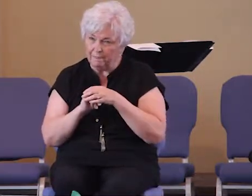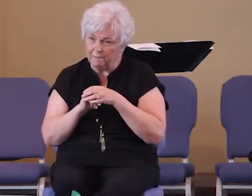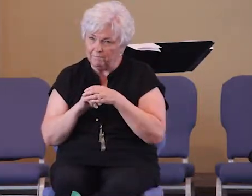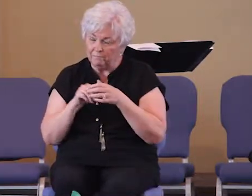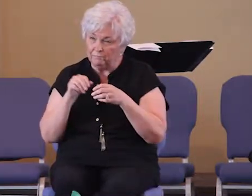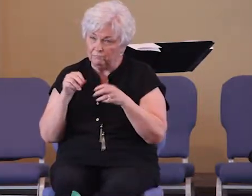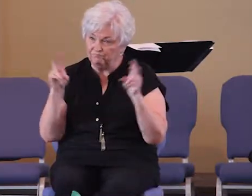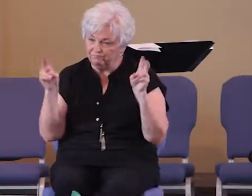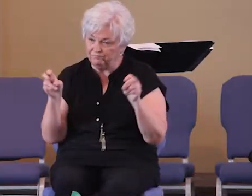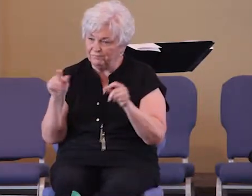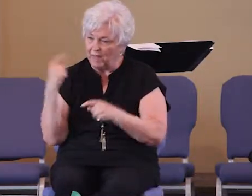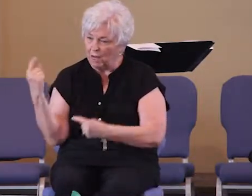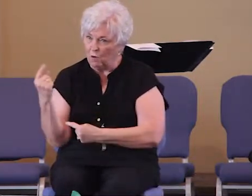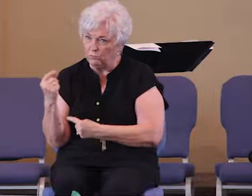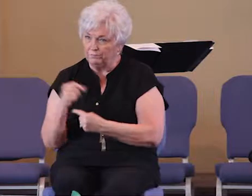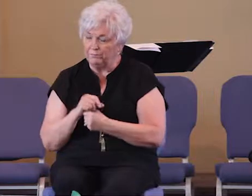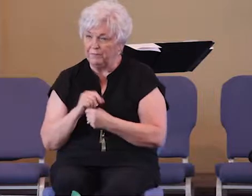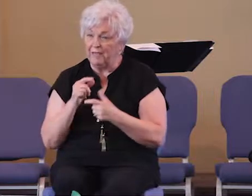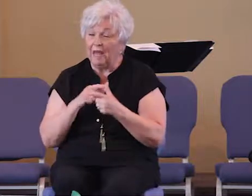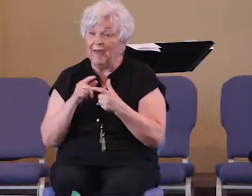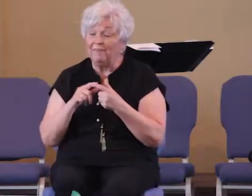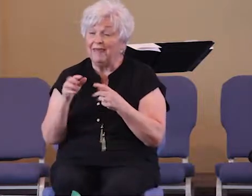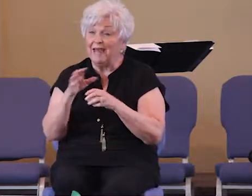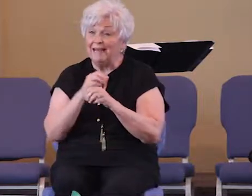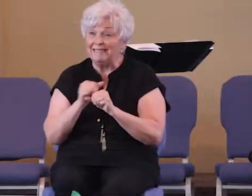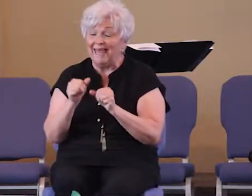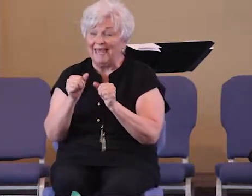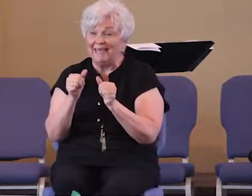itself, and take them each